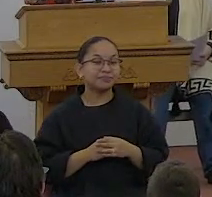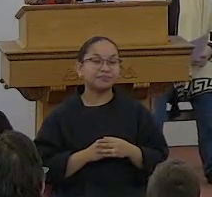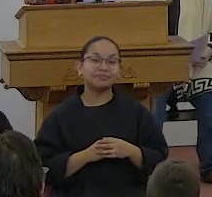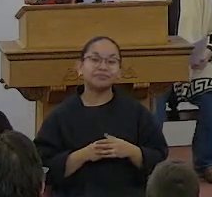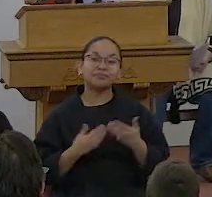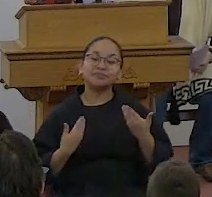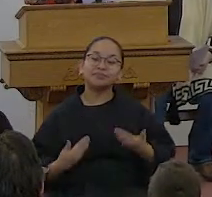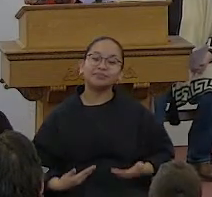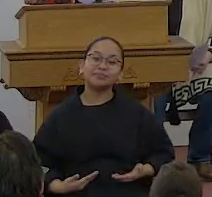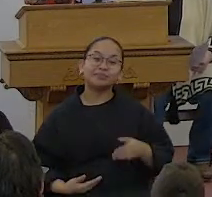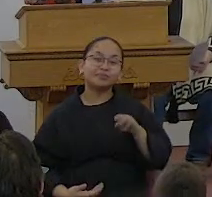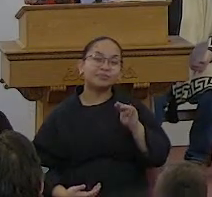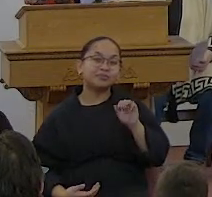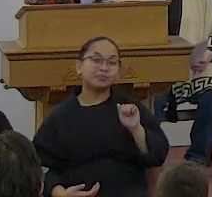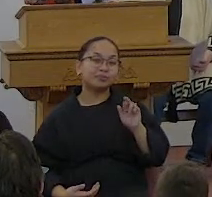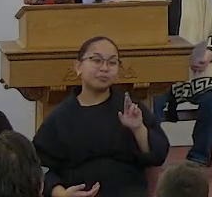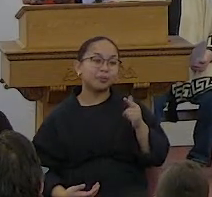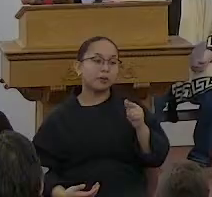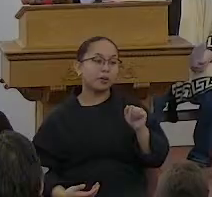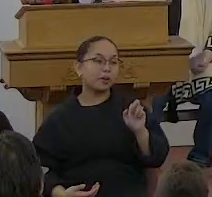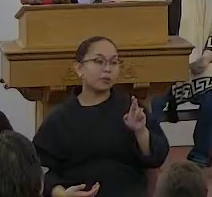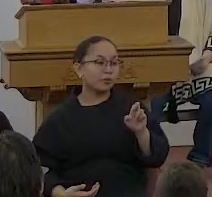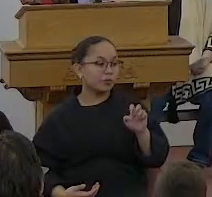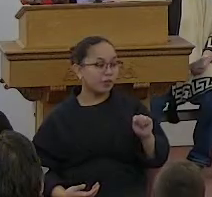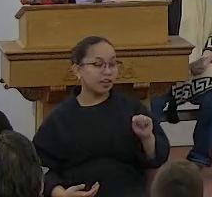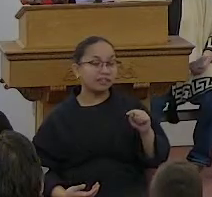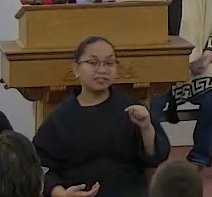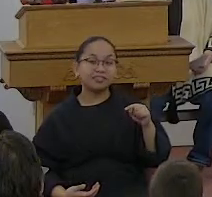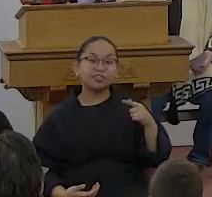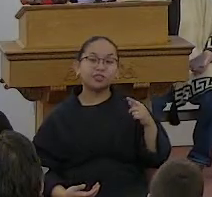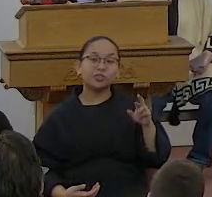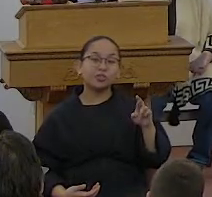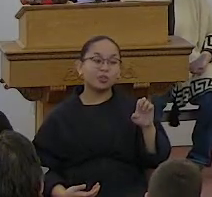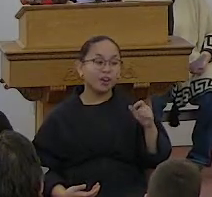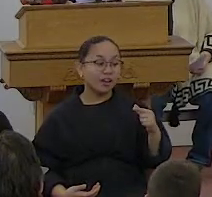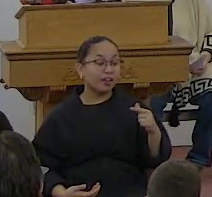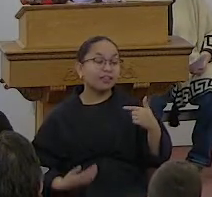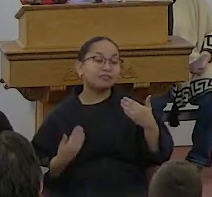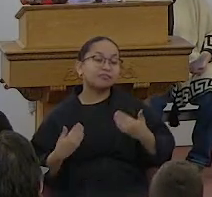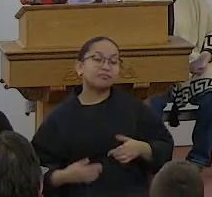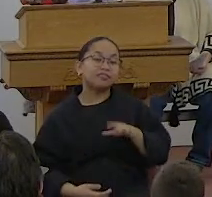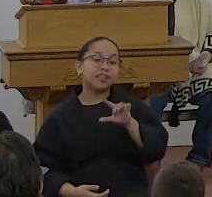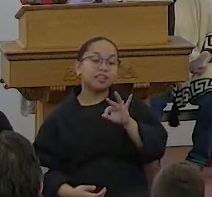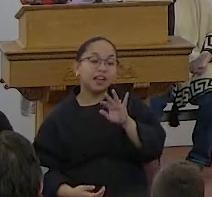My name is Margaret Gregg, and I'm one of your Lifelines lay ministers.